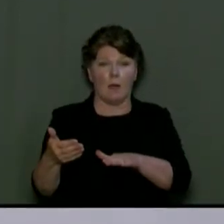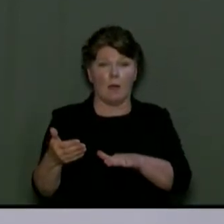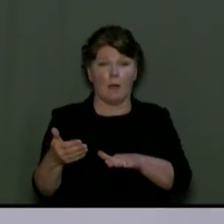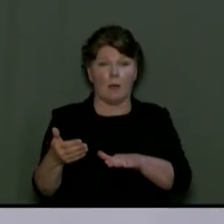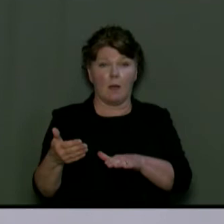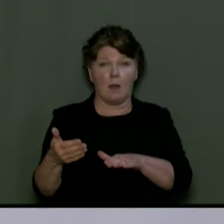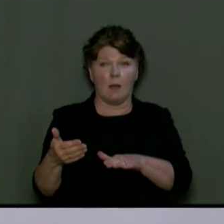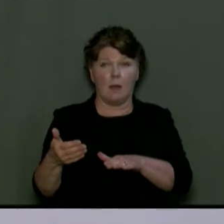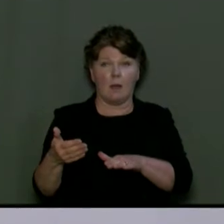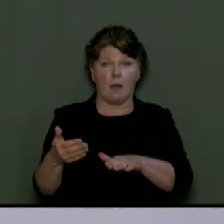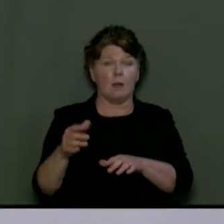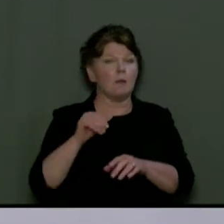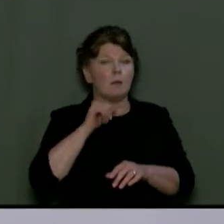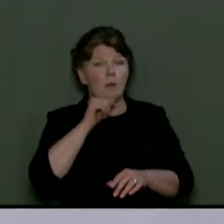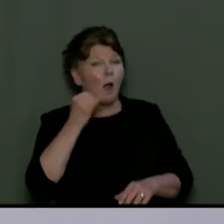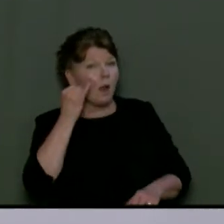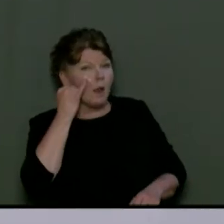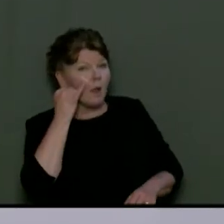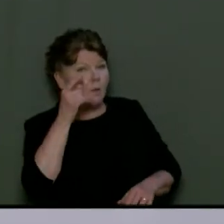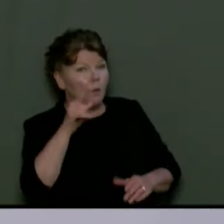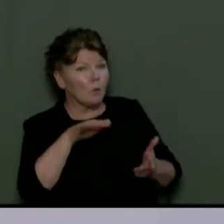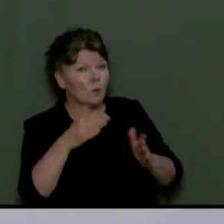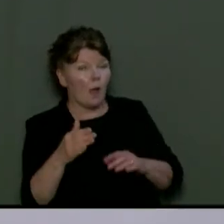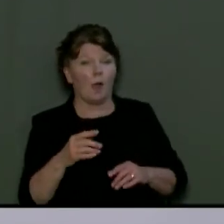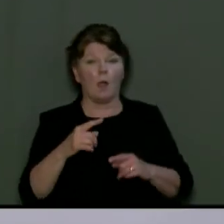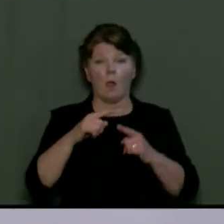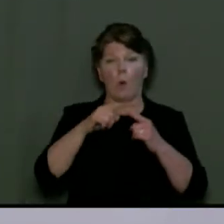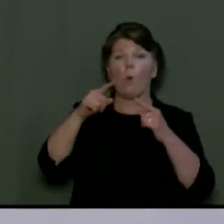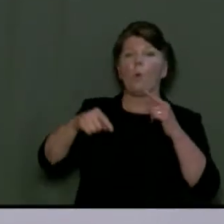not if, when you die,